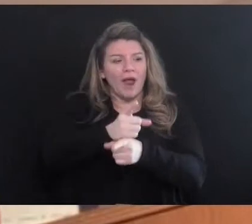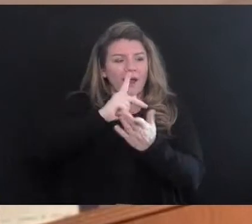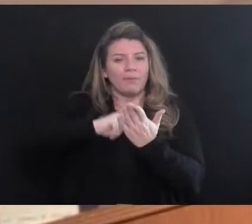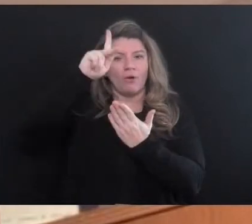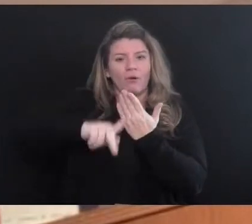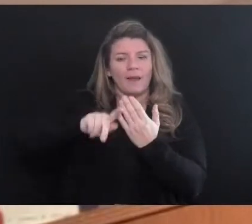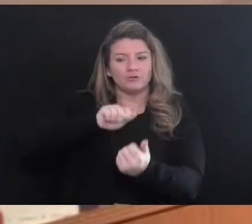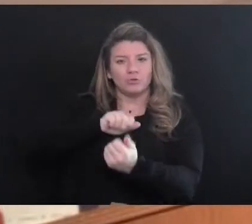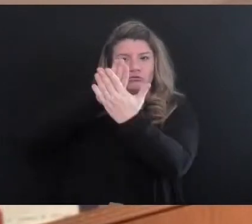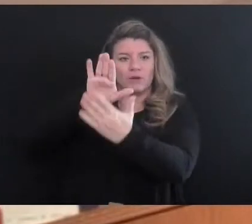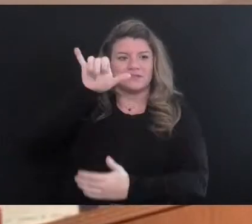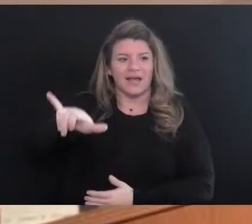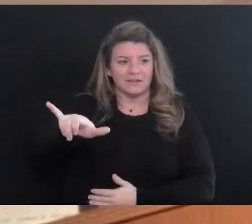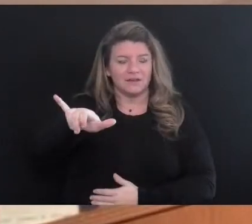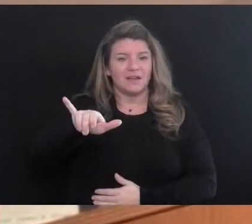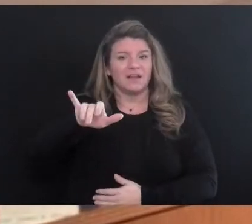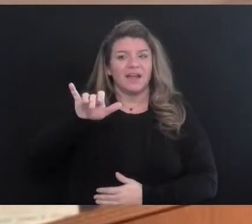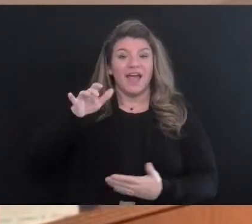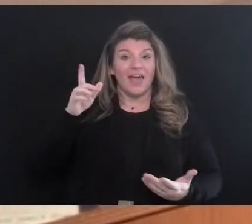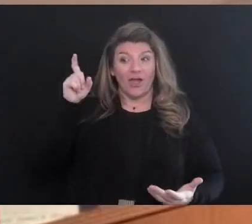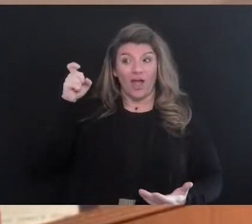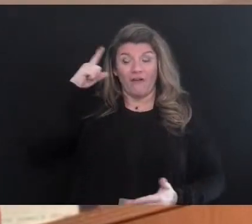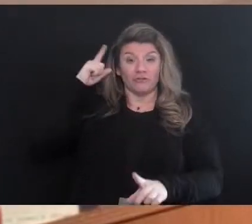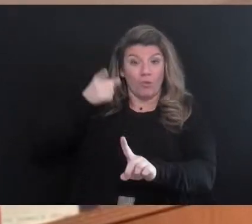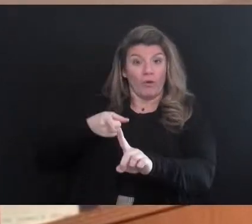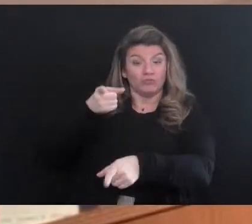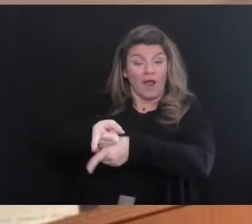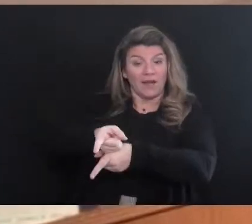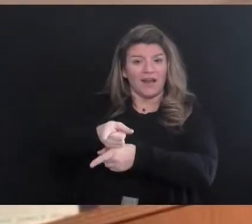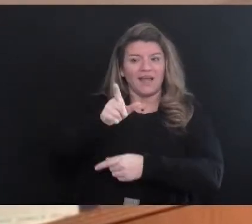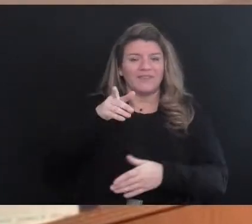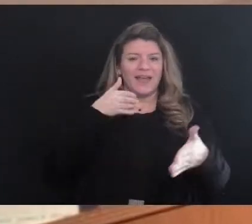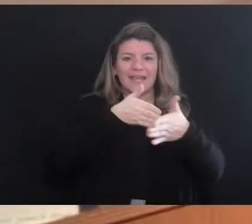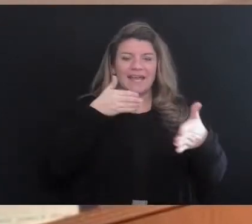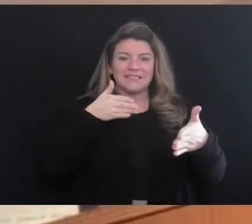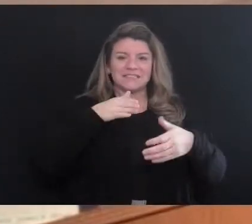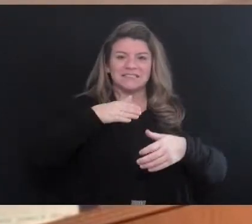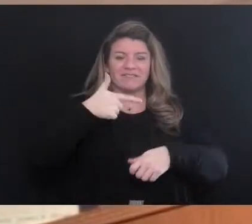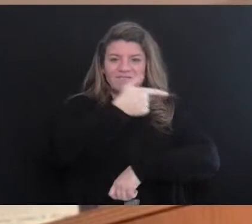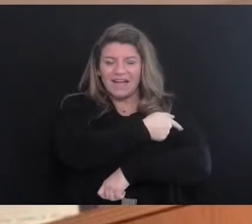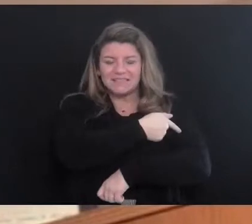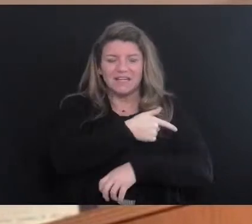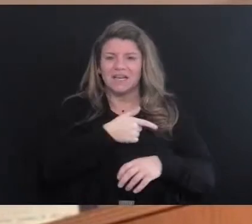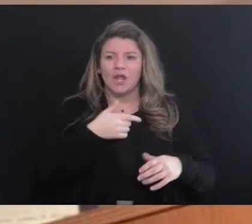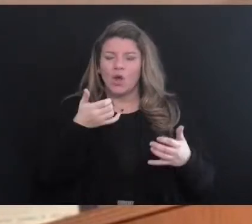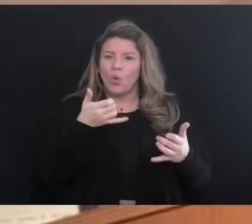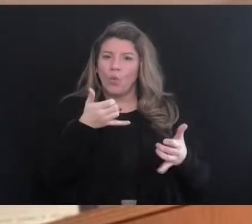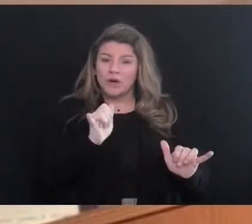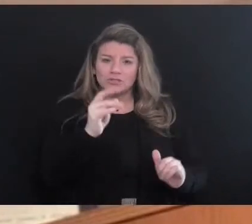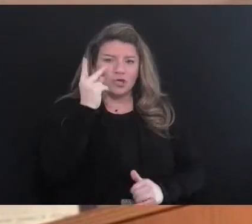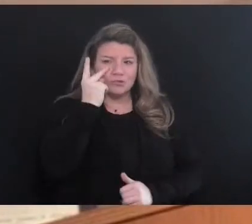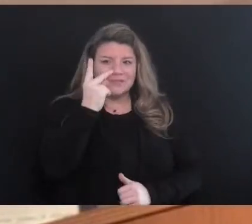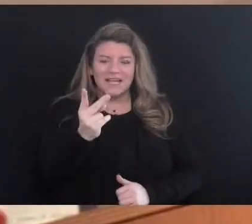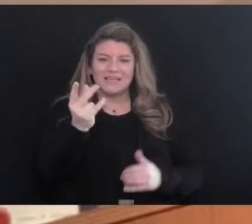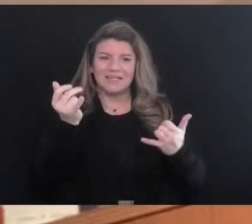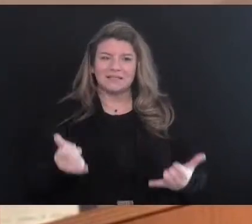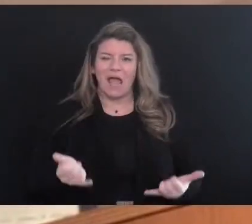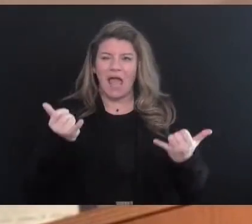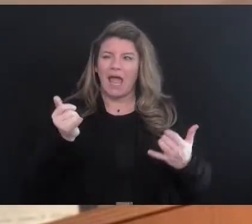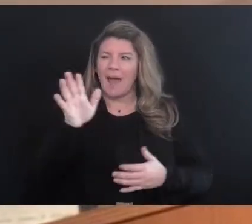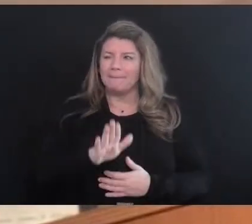And to the governor's point about the anti-vaxxers, we still see in our data that only